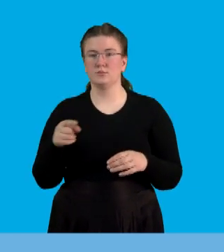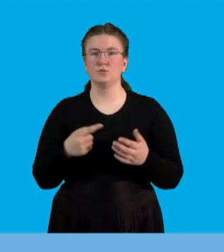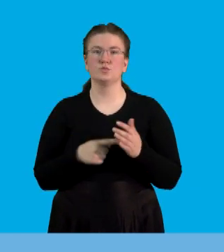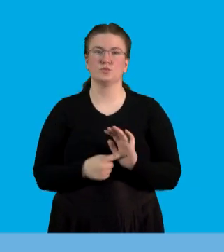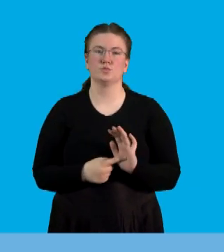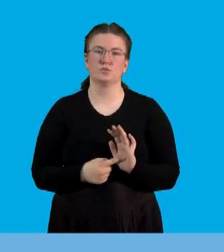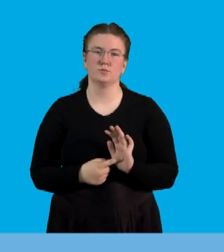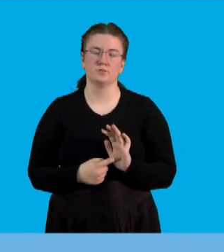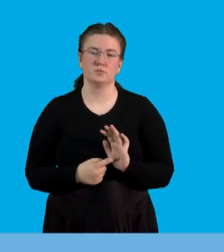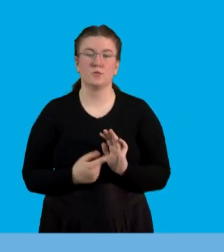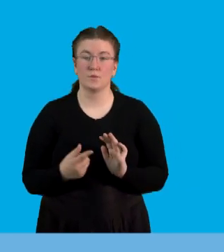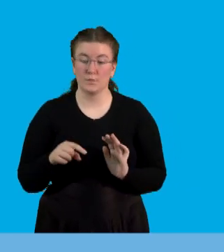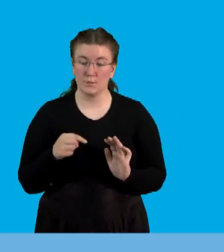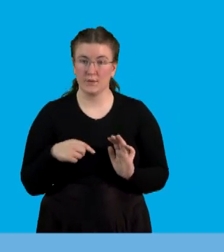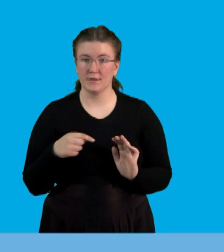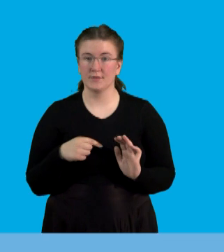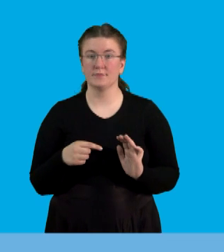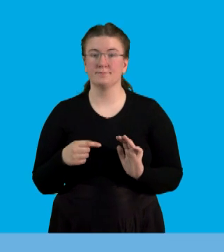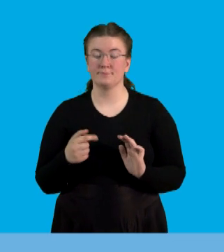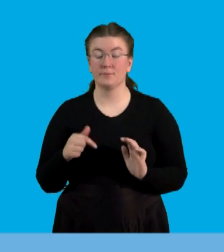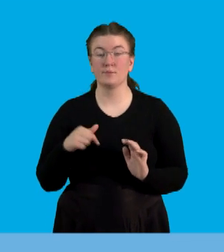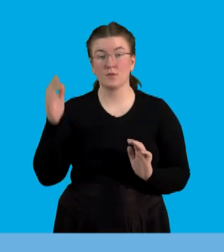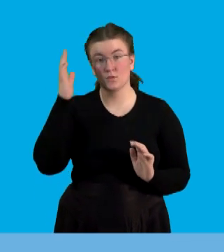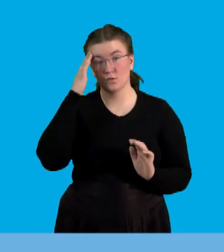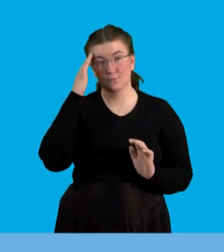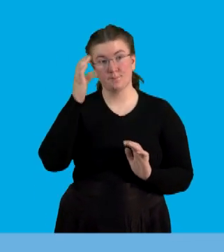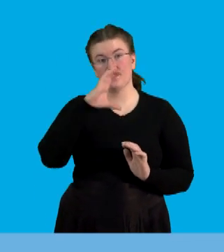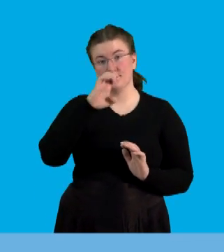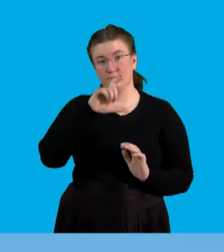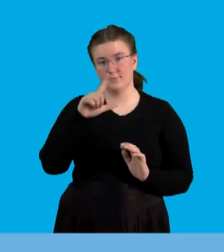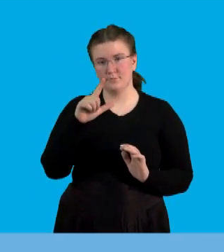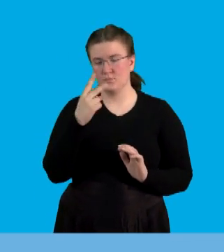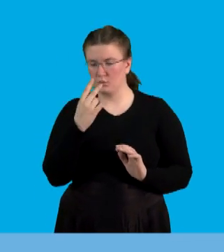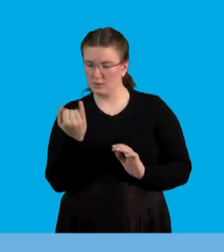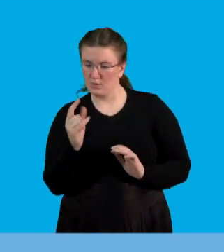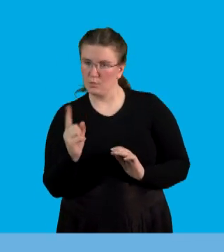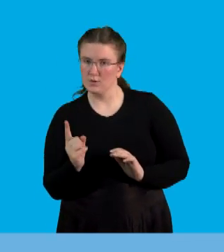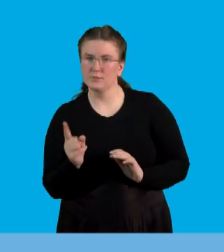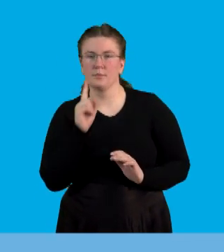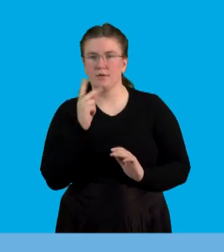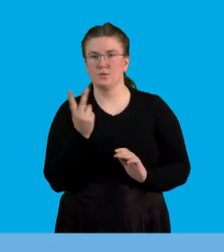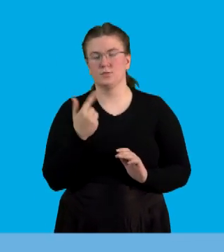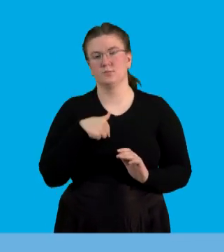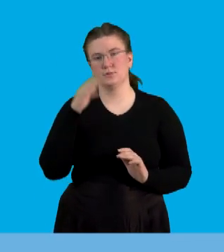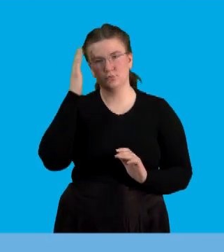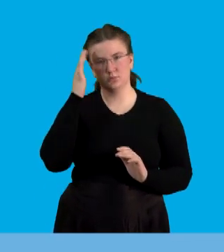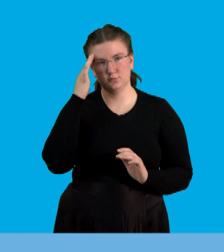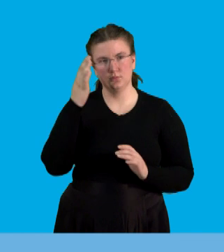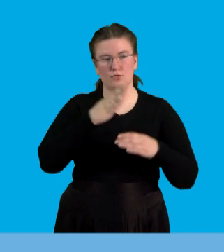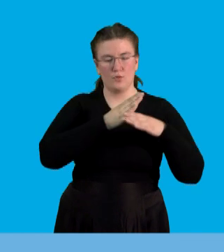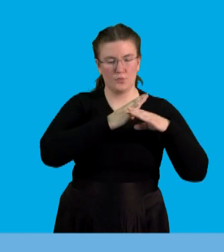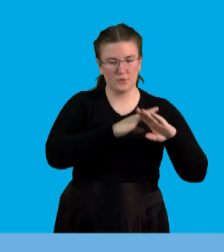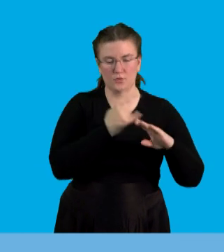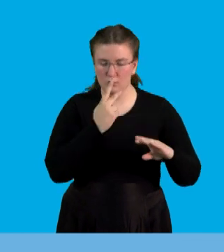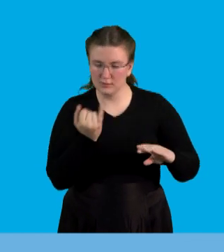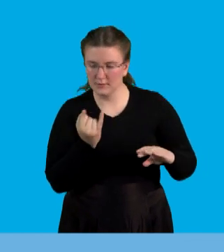resistor given to us there at the top. Now, for us, we know what a cell looks like. We also need to know what a resistor looks